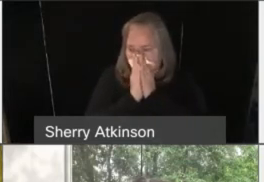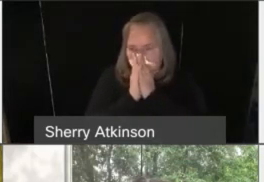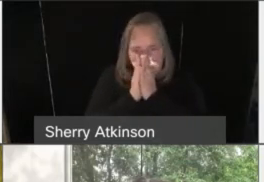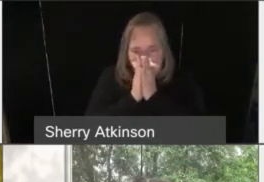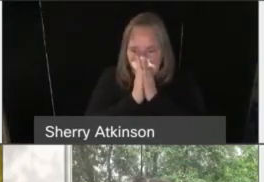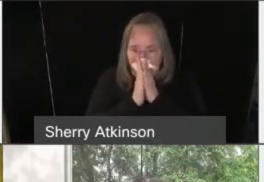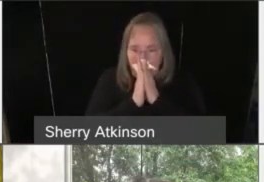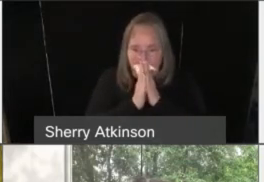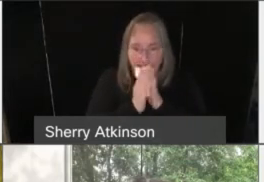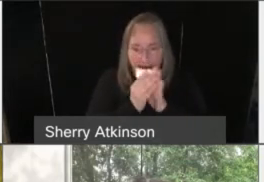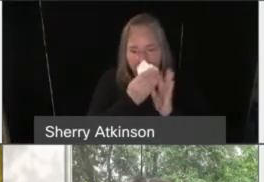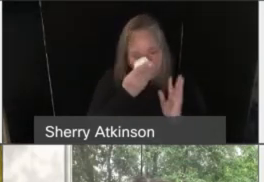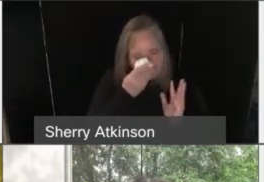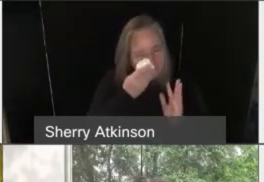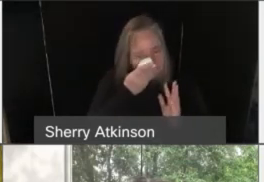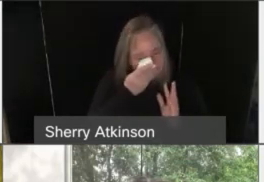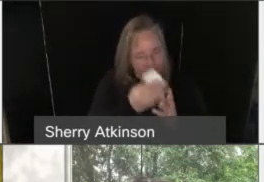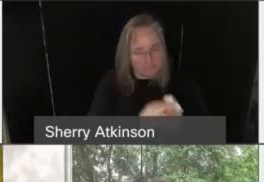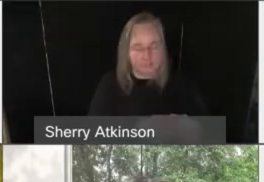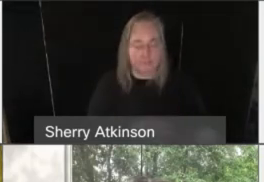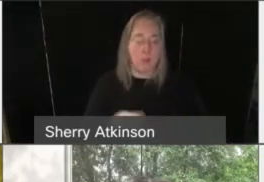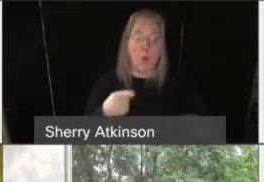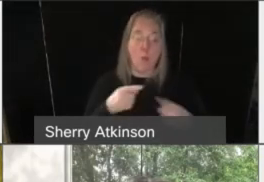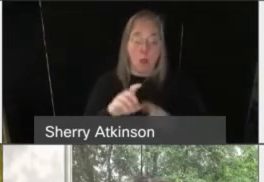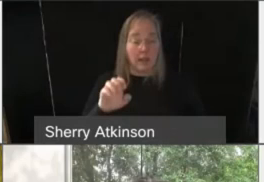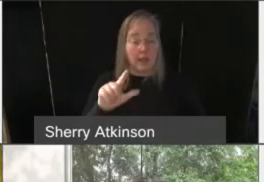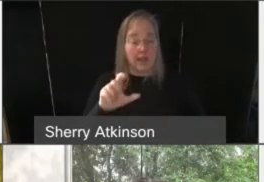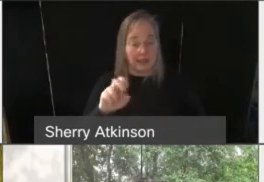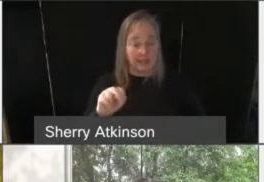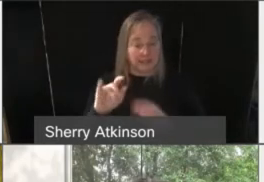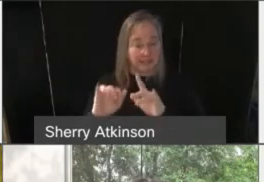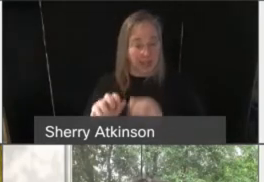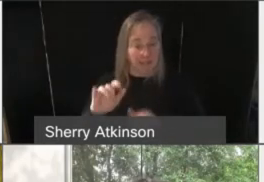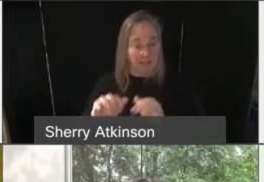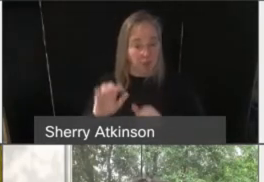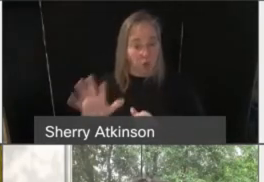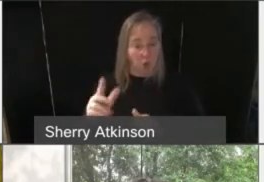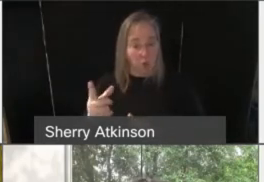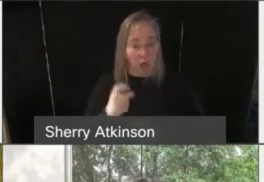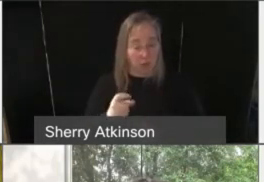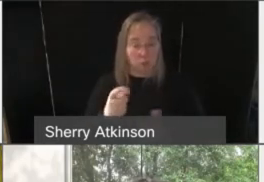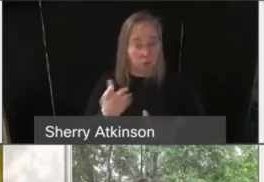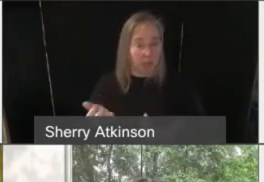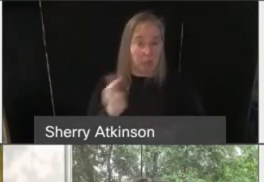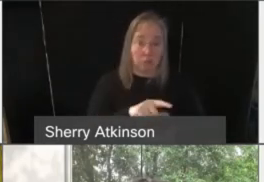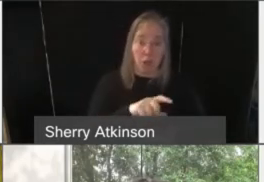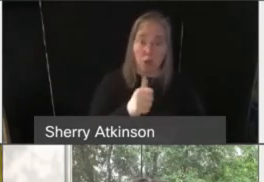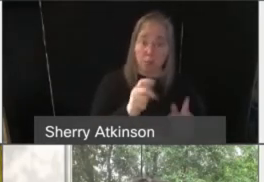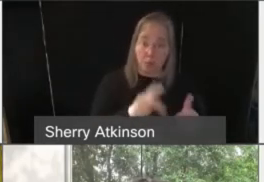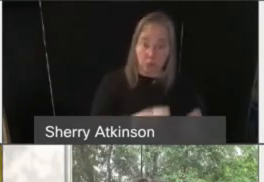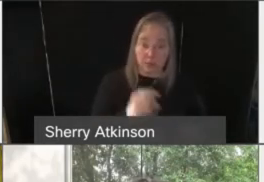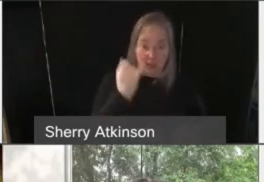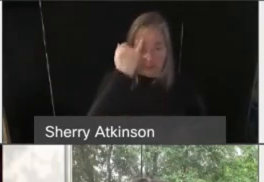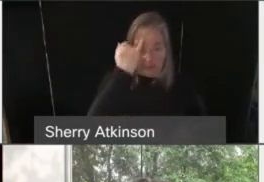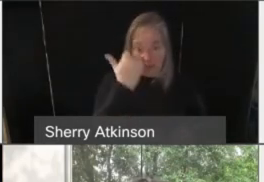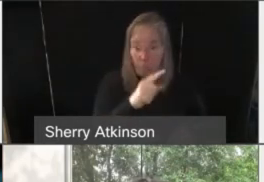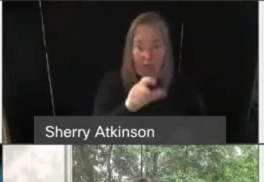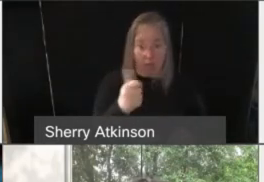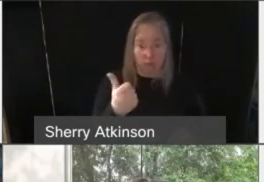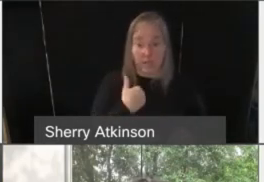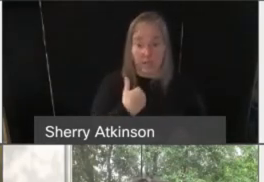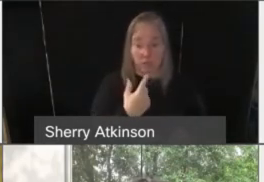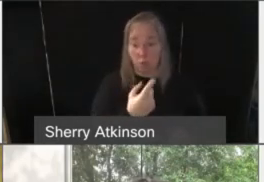So while Ellen is typing her question, we can maybe try one more person. If anybody else has a question, you can use the opportunity to ask